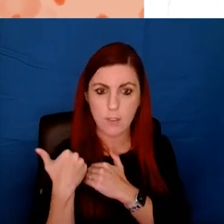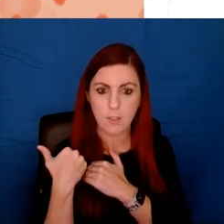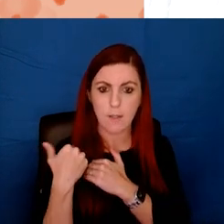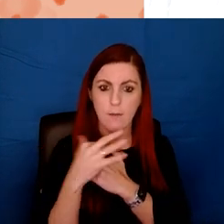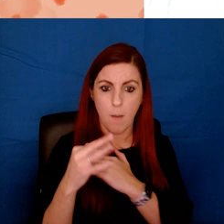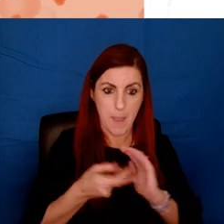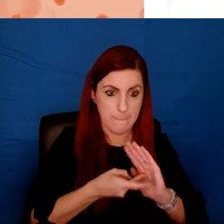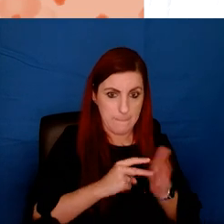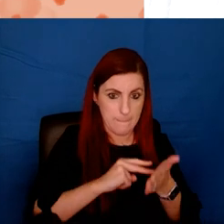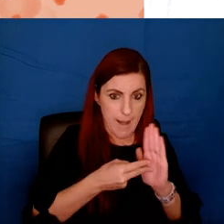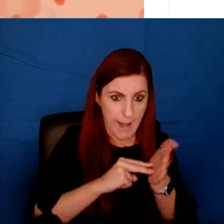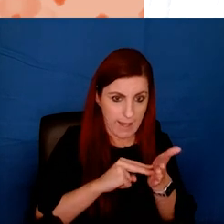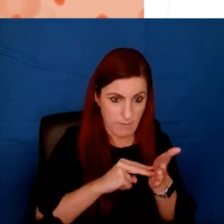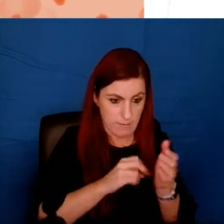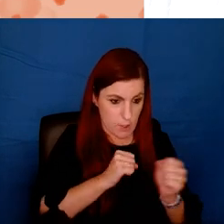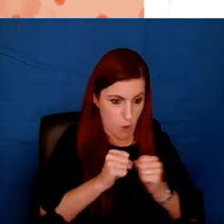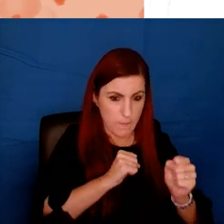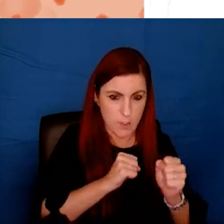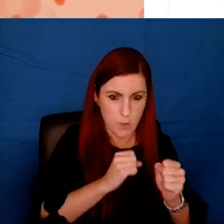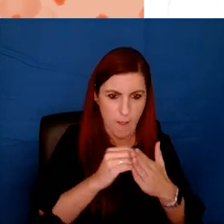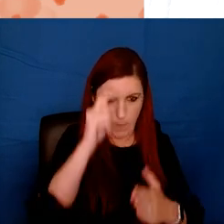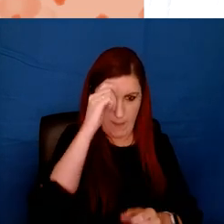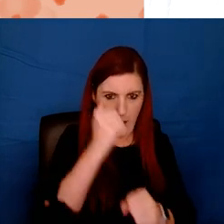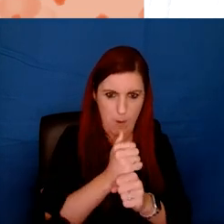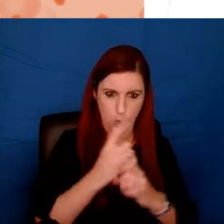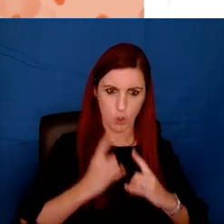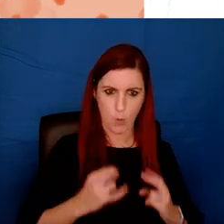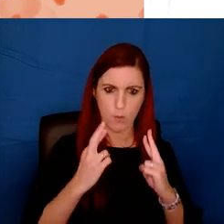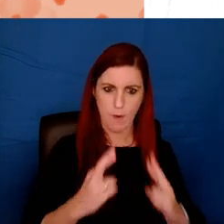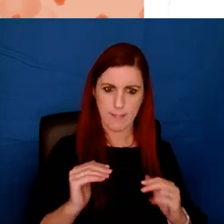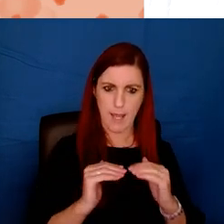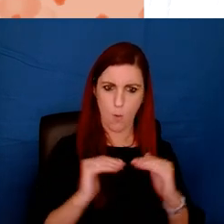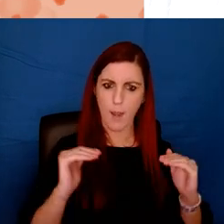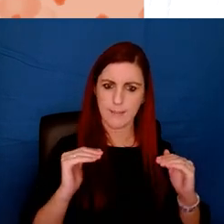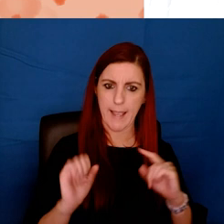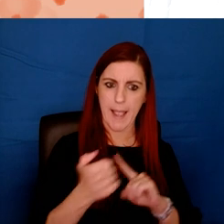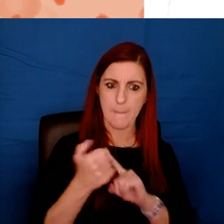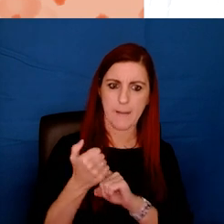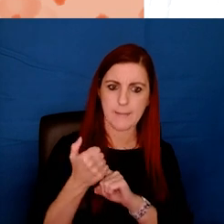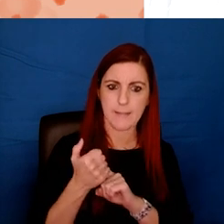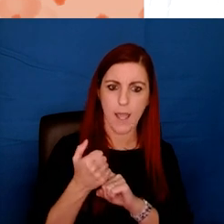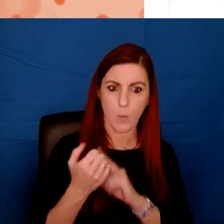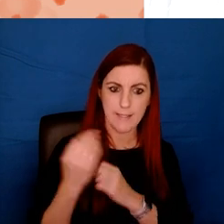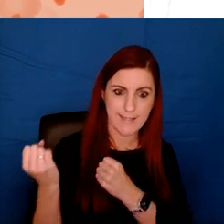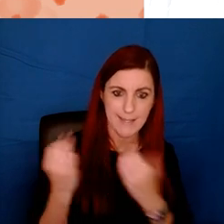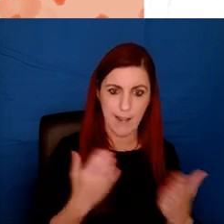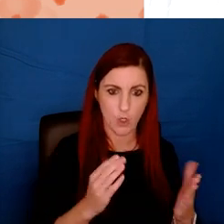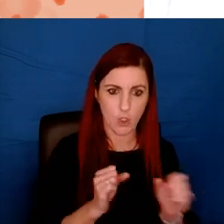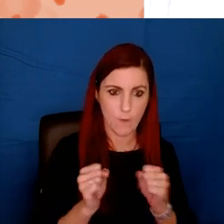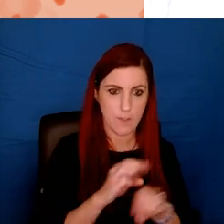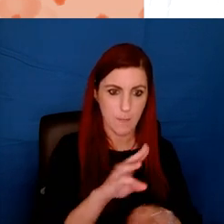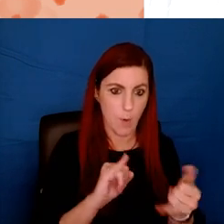the kind of the planning stages of services, to consider what are the human rights and equality impacts of how we deliver our services to the people who use